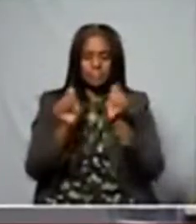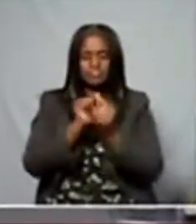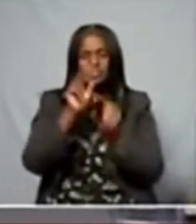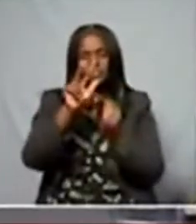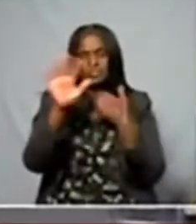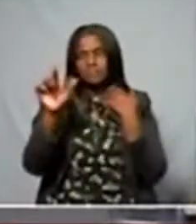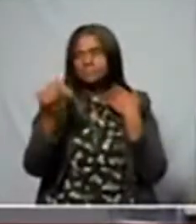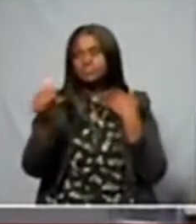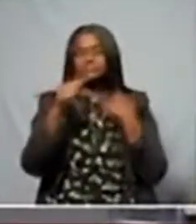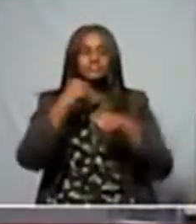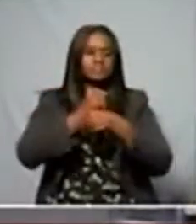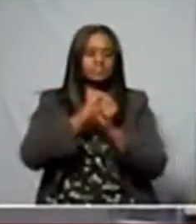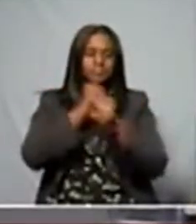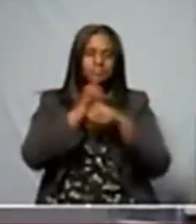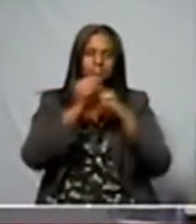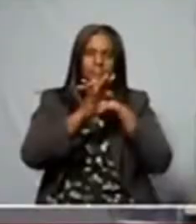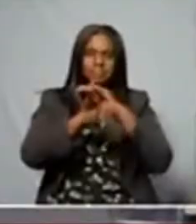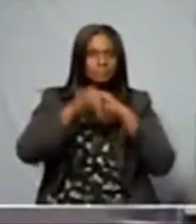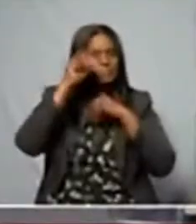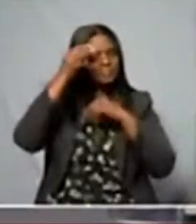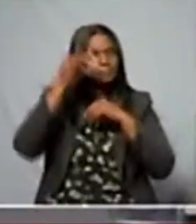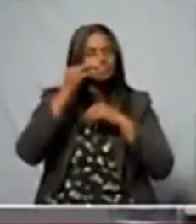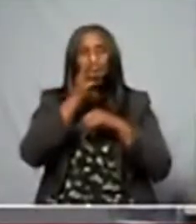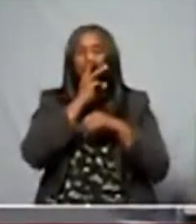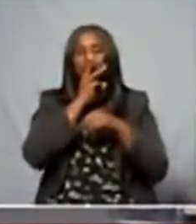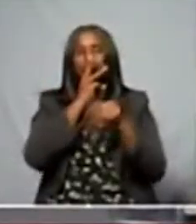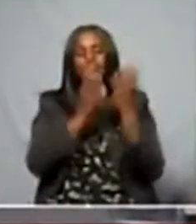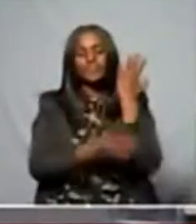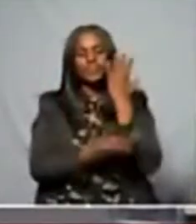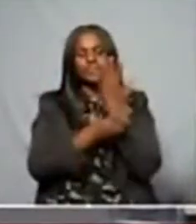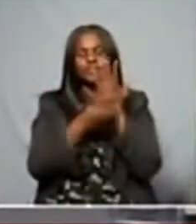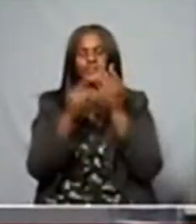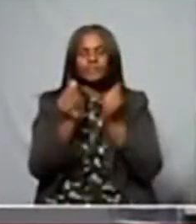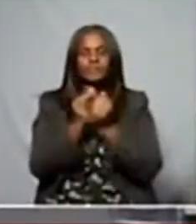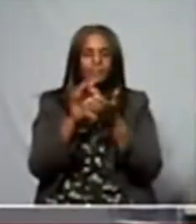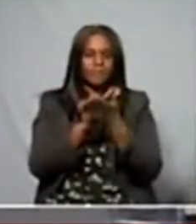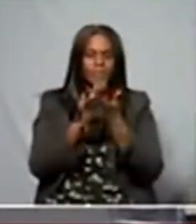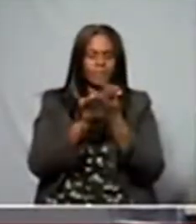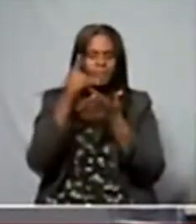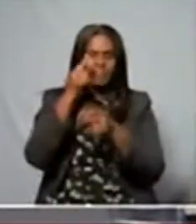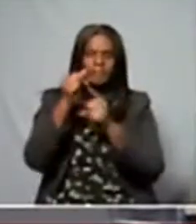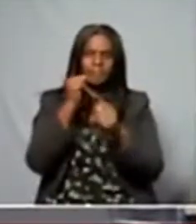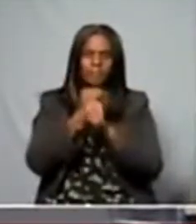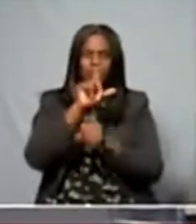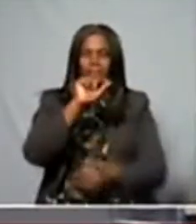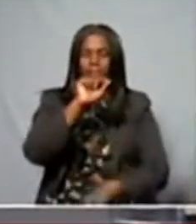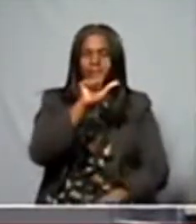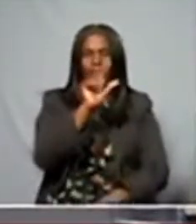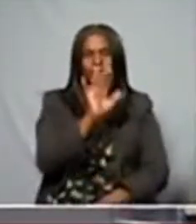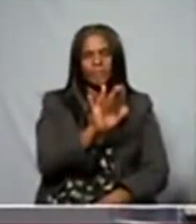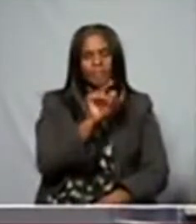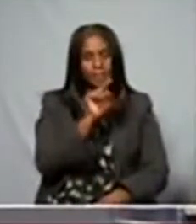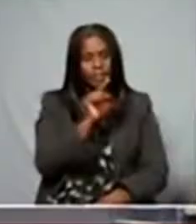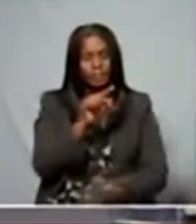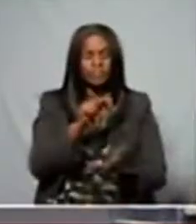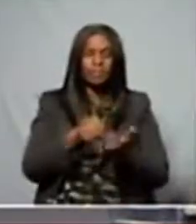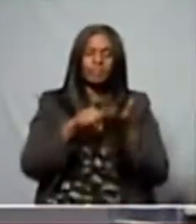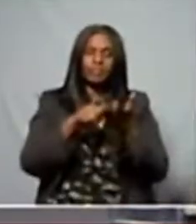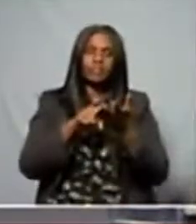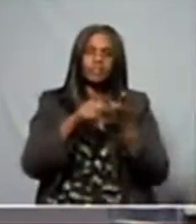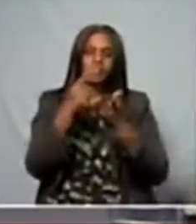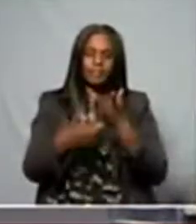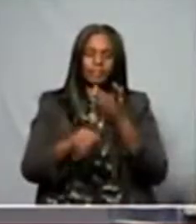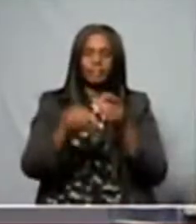2,458,566,035 was made under the Ministry of Water Development and Sanitation for the year 2025. This represents